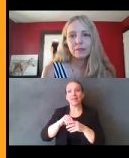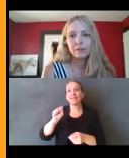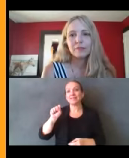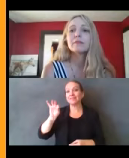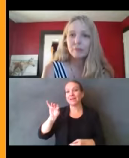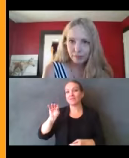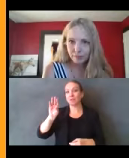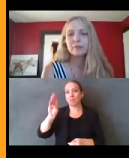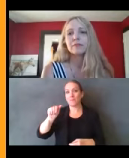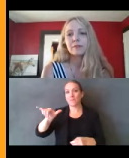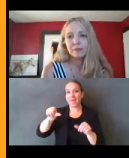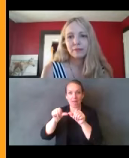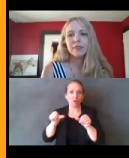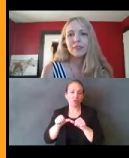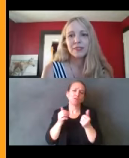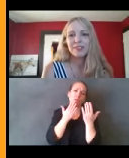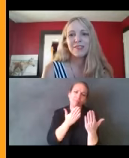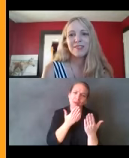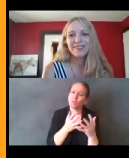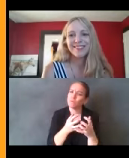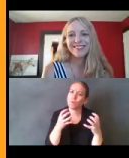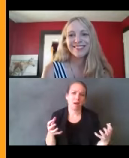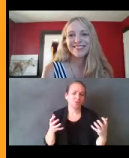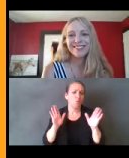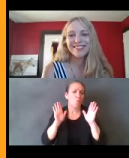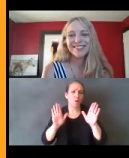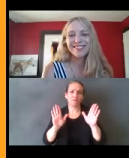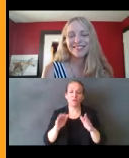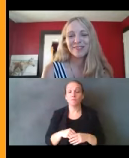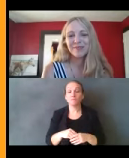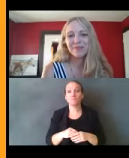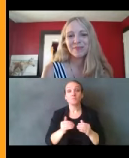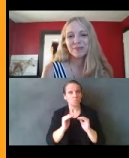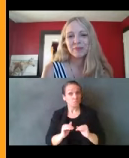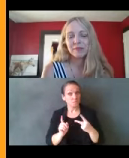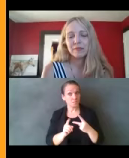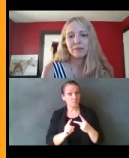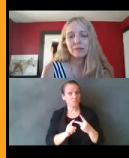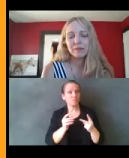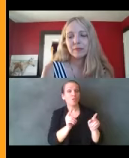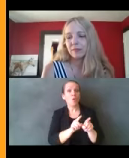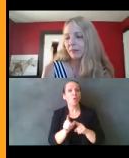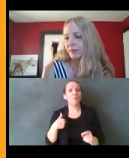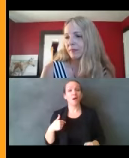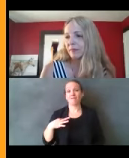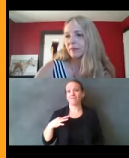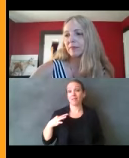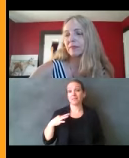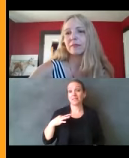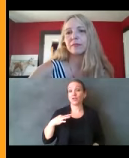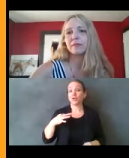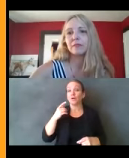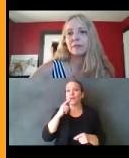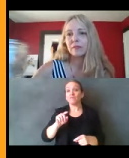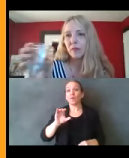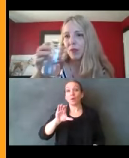So thank you so much. This is really wonderful. I also volunteer for an organization called